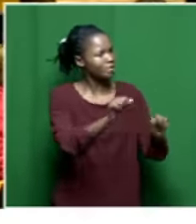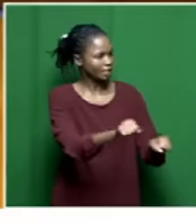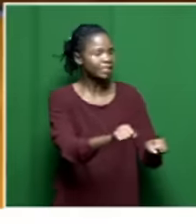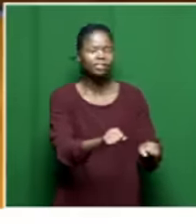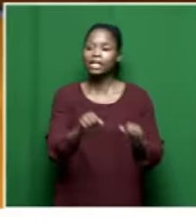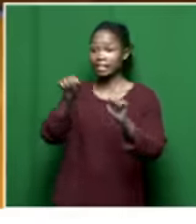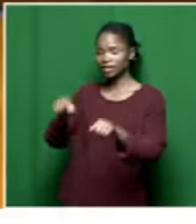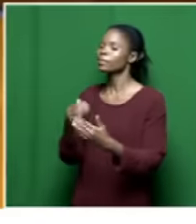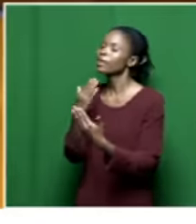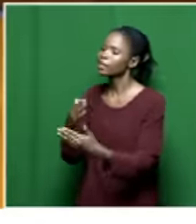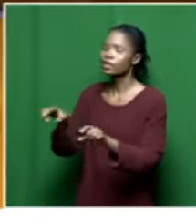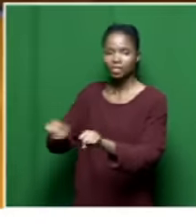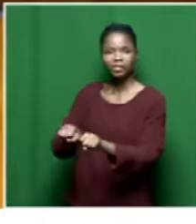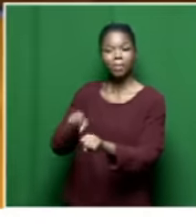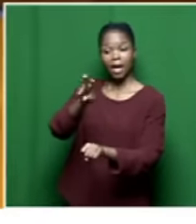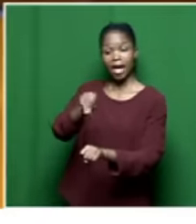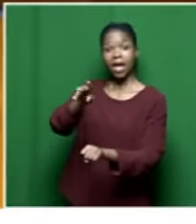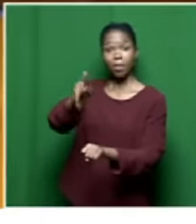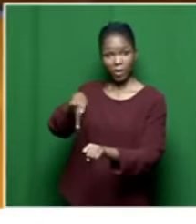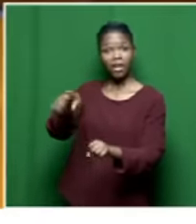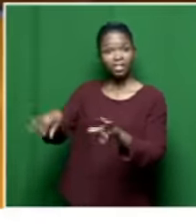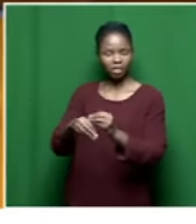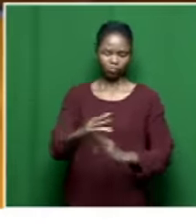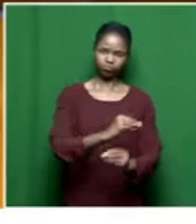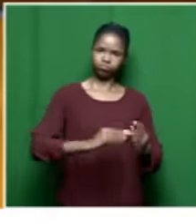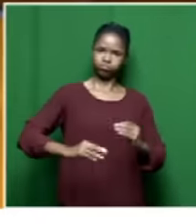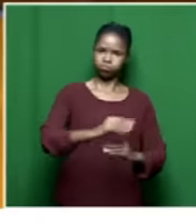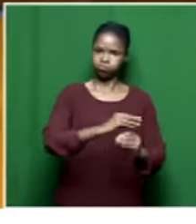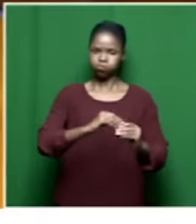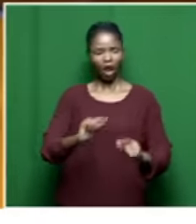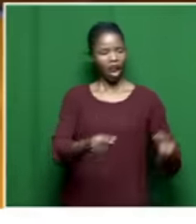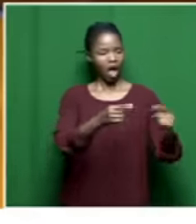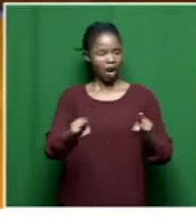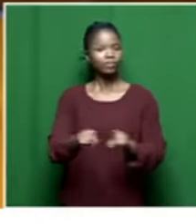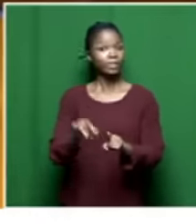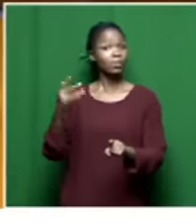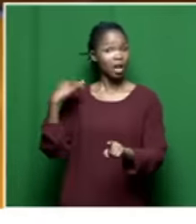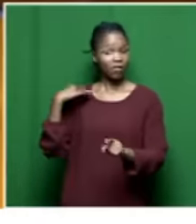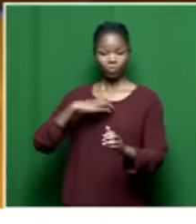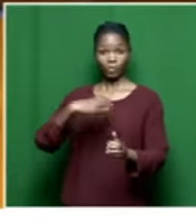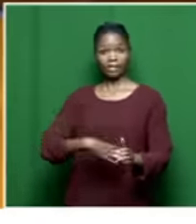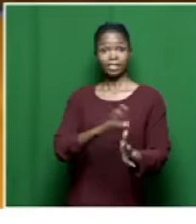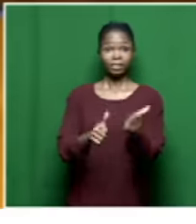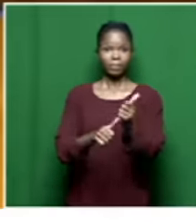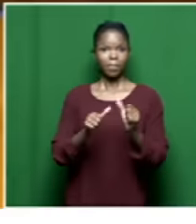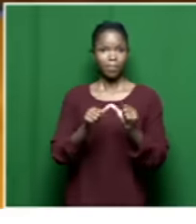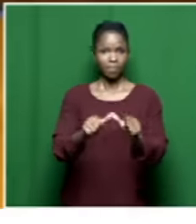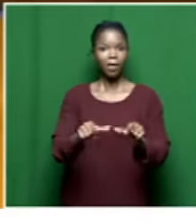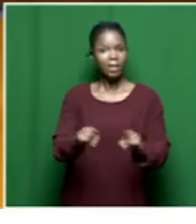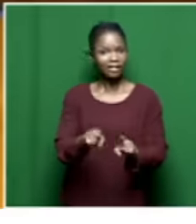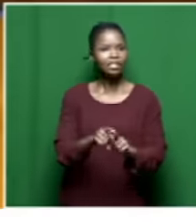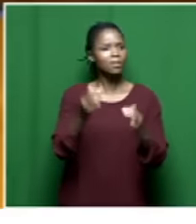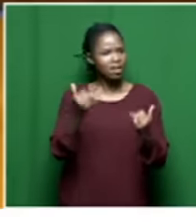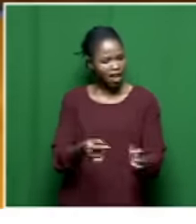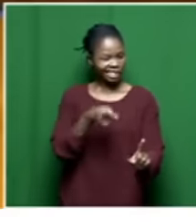he served as a member of parliament after 1994 as a deputy president of South Africa. So the president that